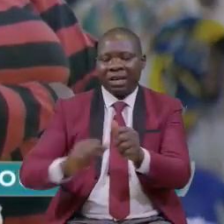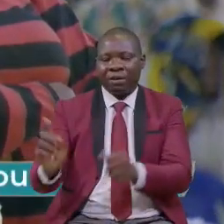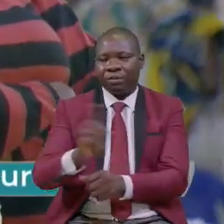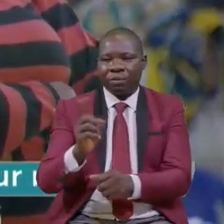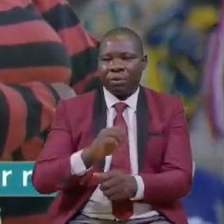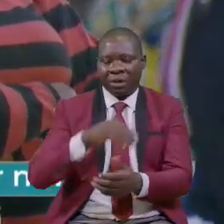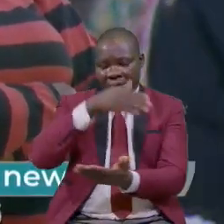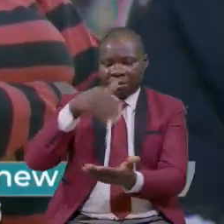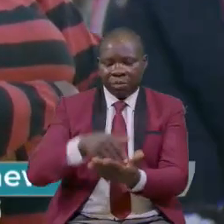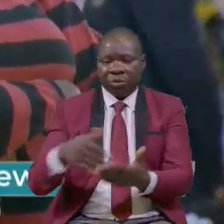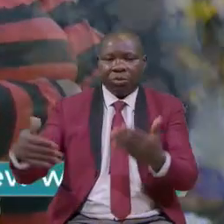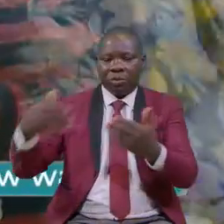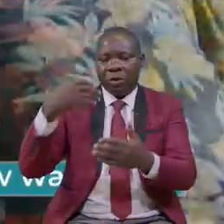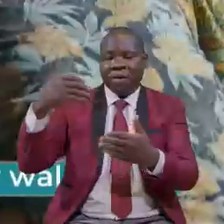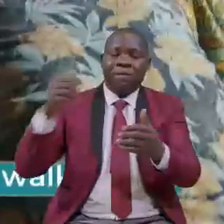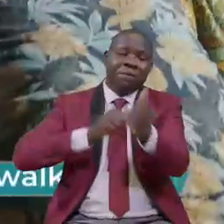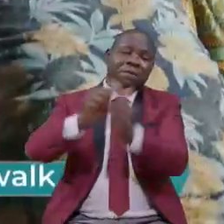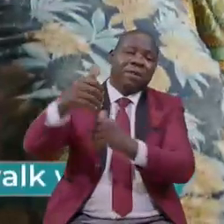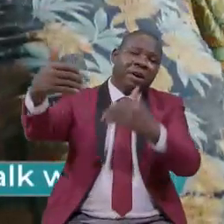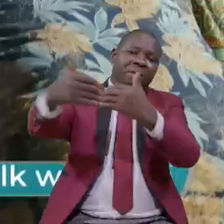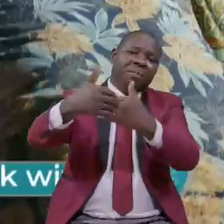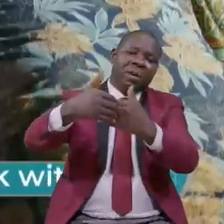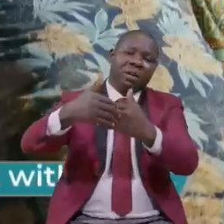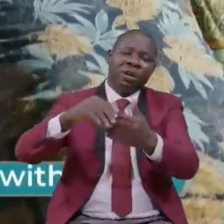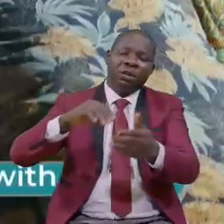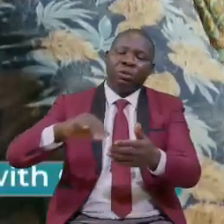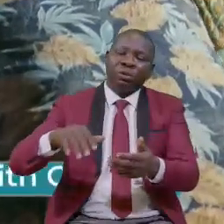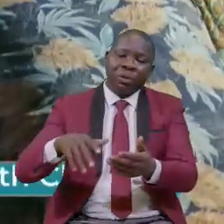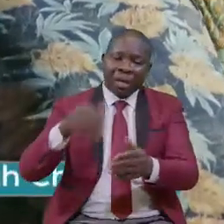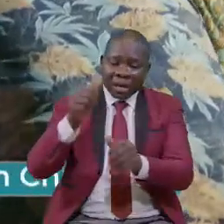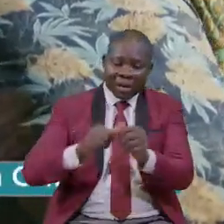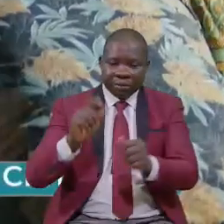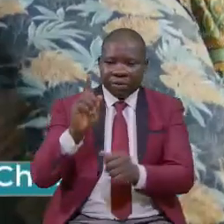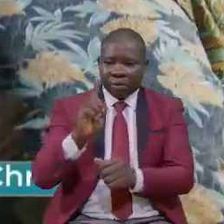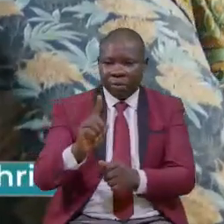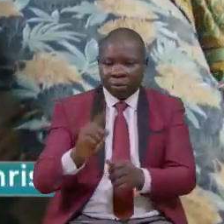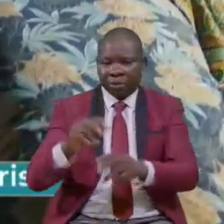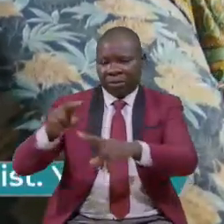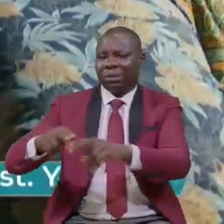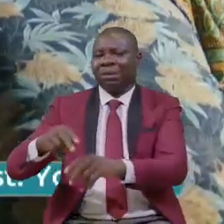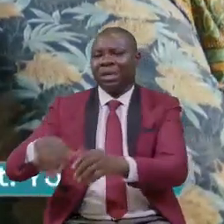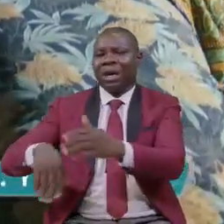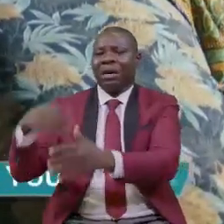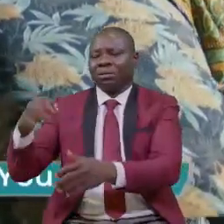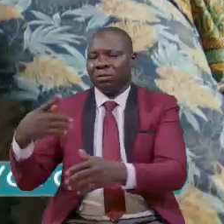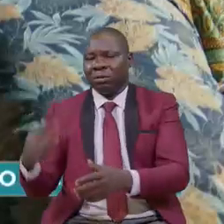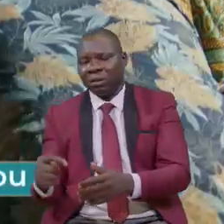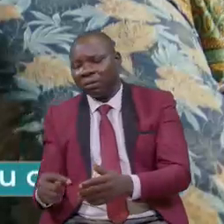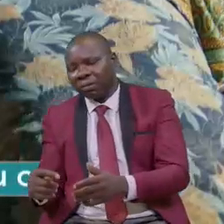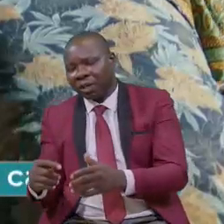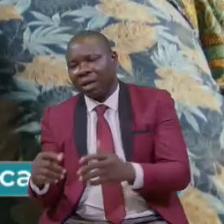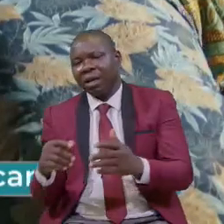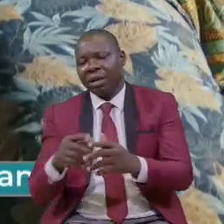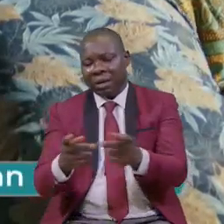middle, to the far back. Those who are sitting on the veranda, please reach them and get